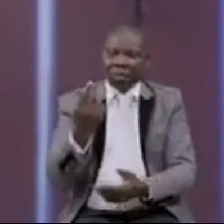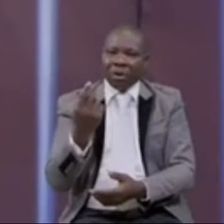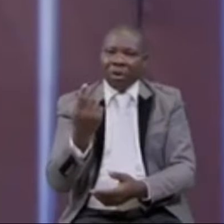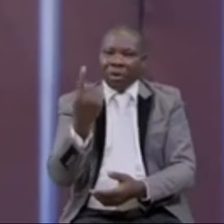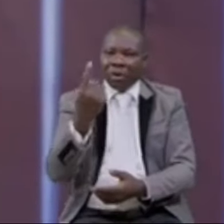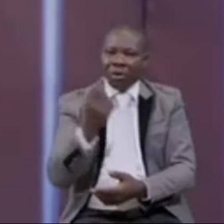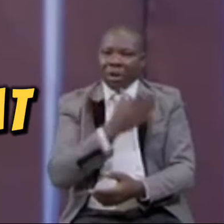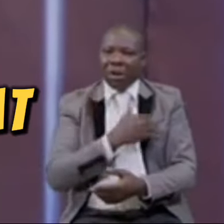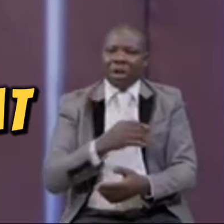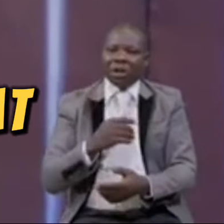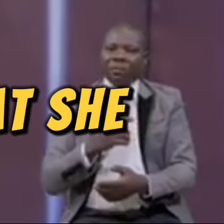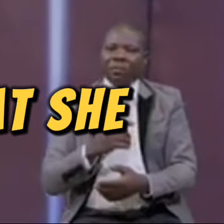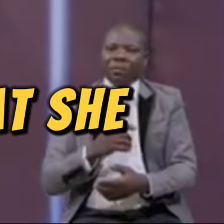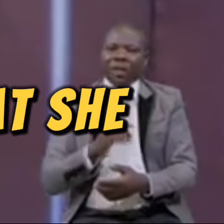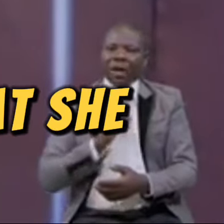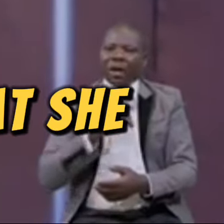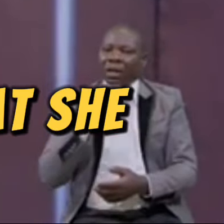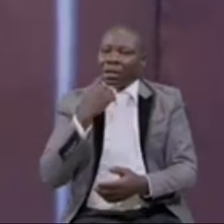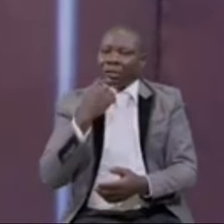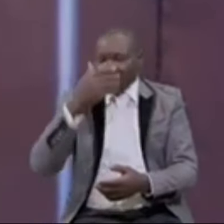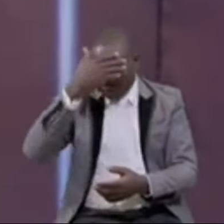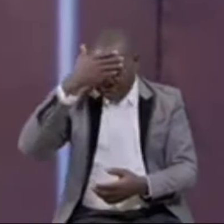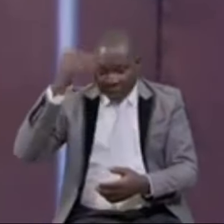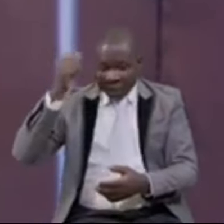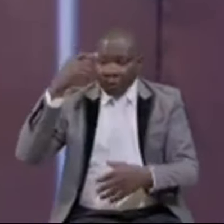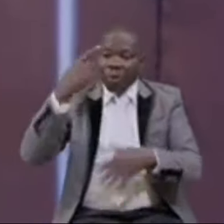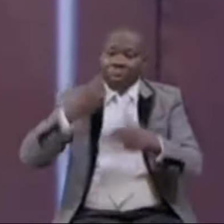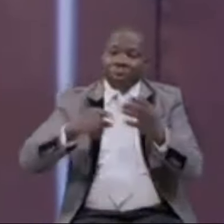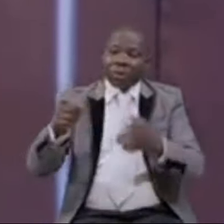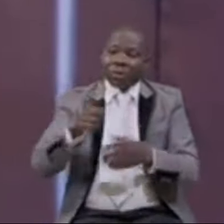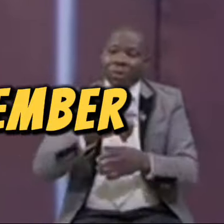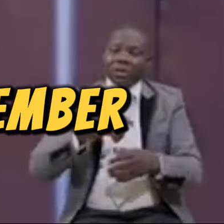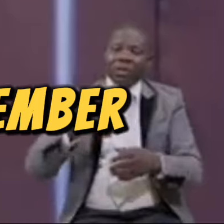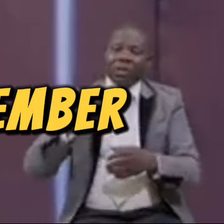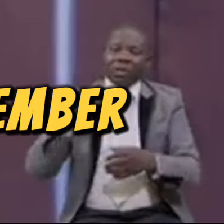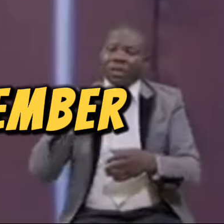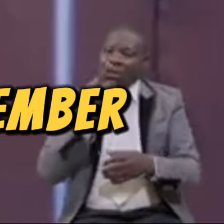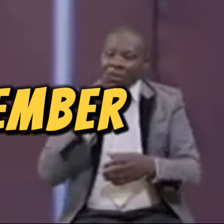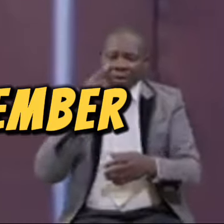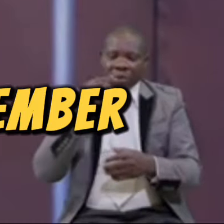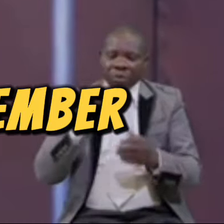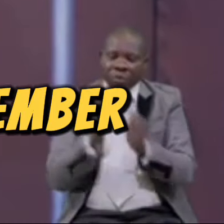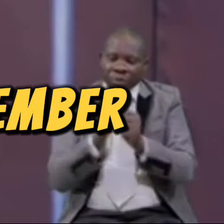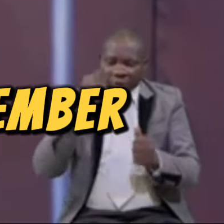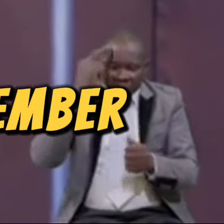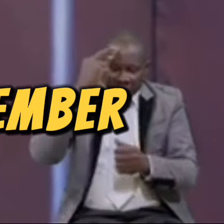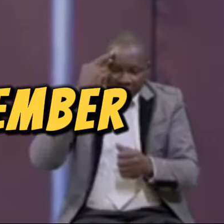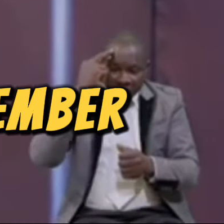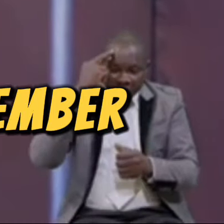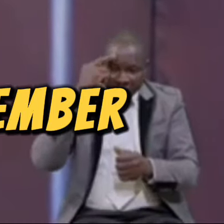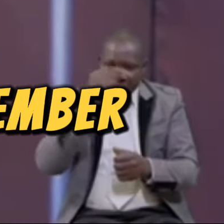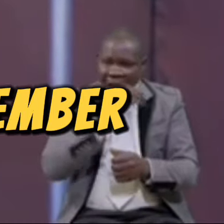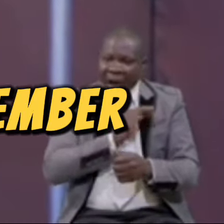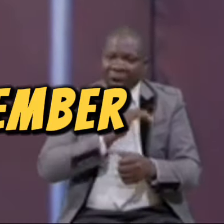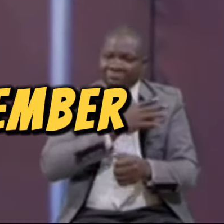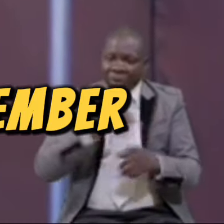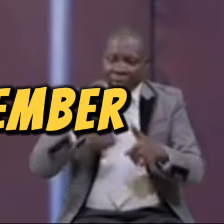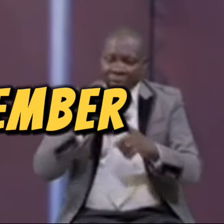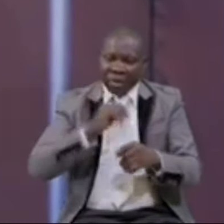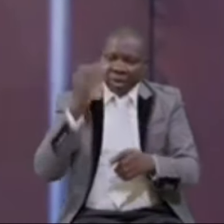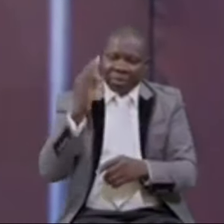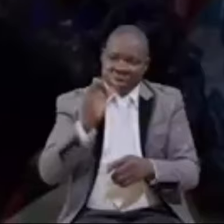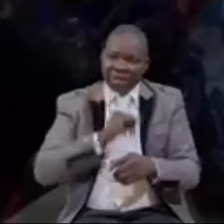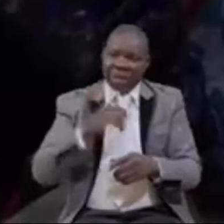deliberately, I forgot what he said. When I'm preaching, I only remember what God has